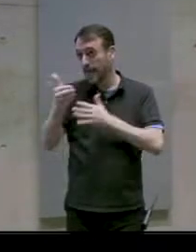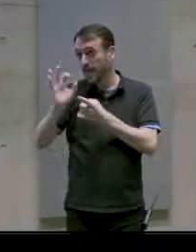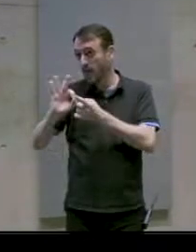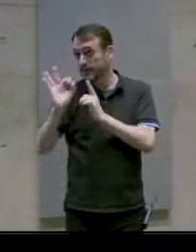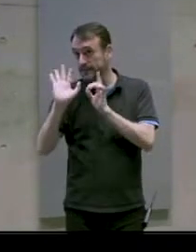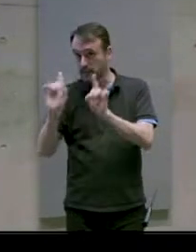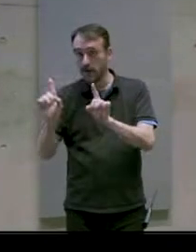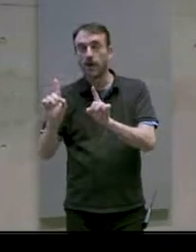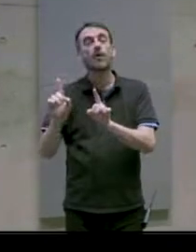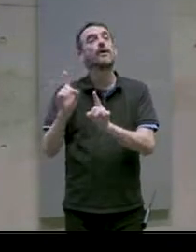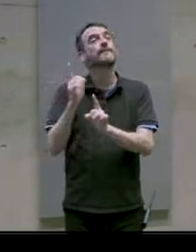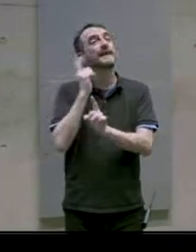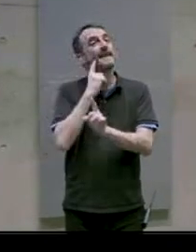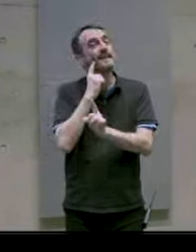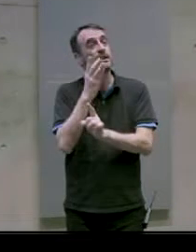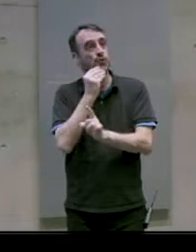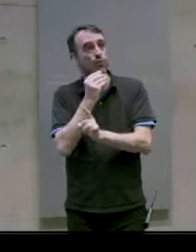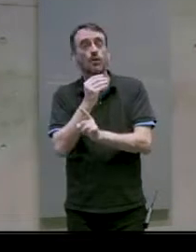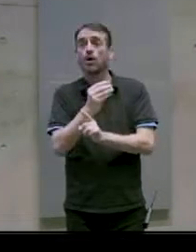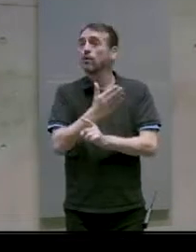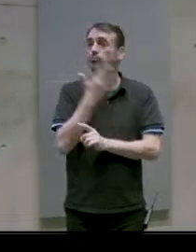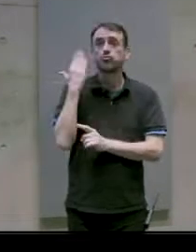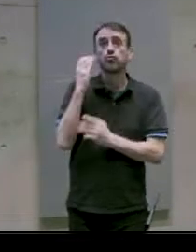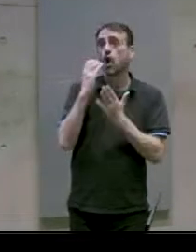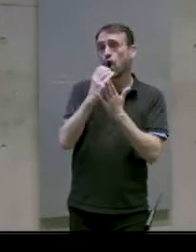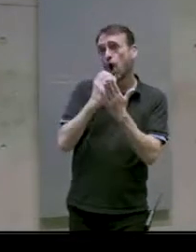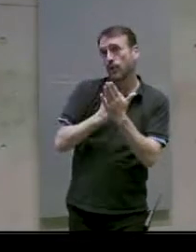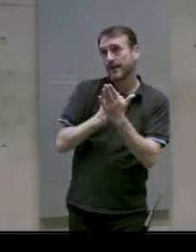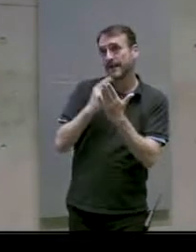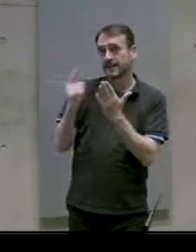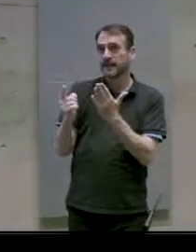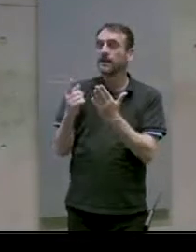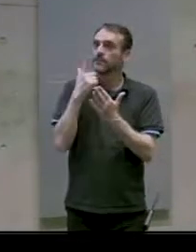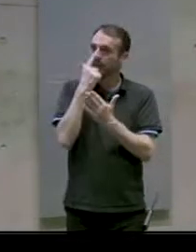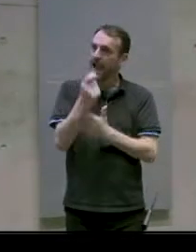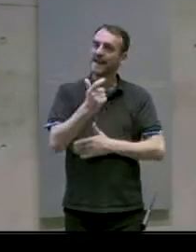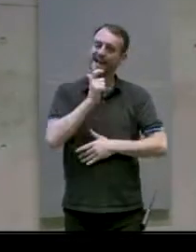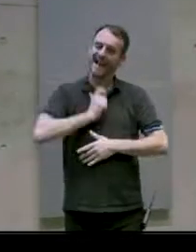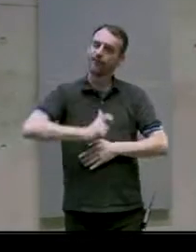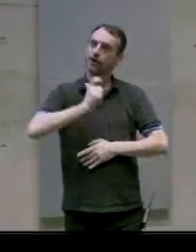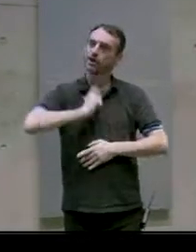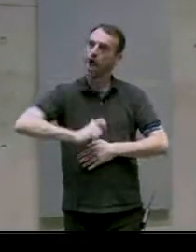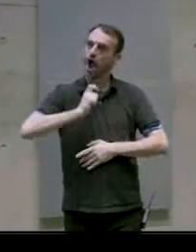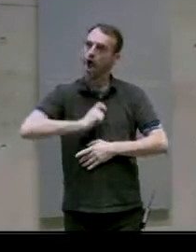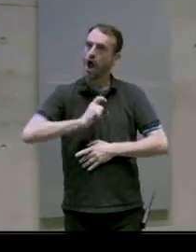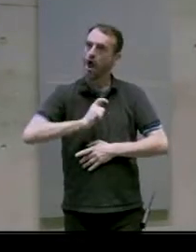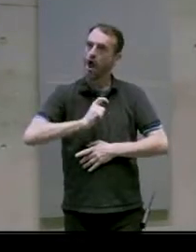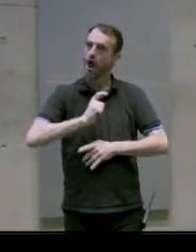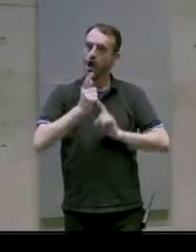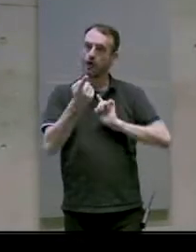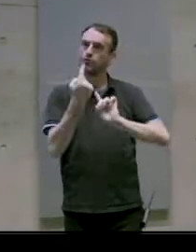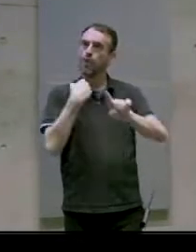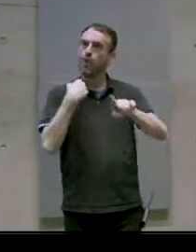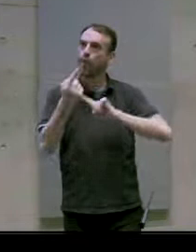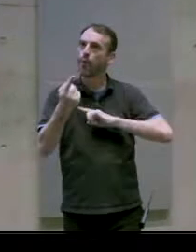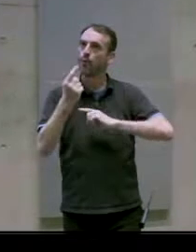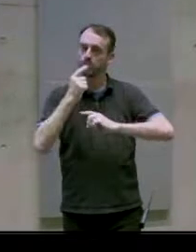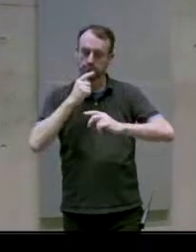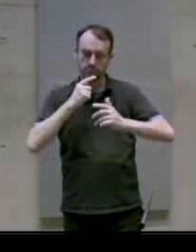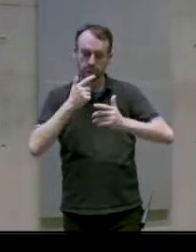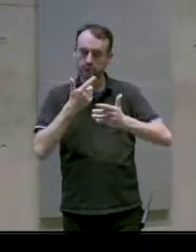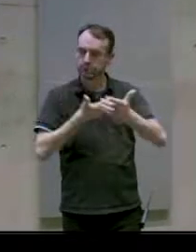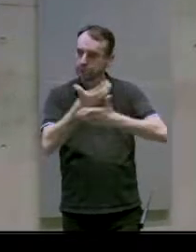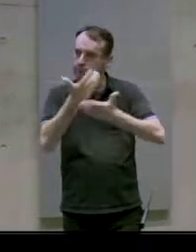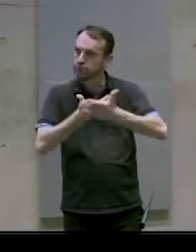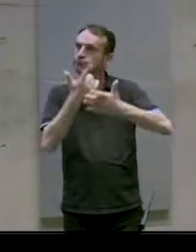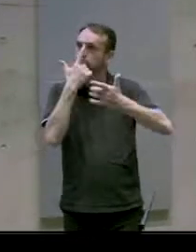easy with no coding and stuff, is the fact that you talk to characters that talk back to you. And